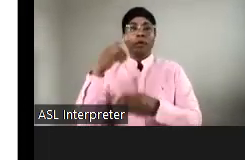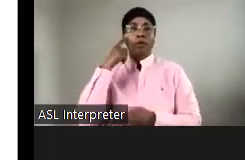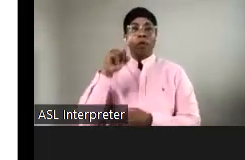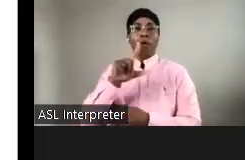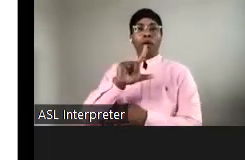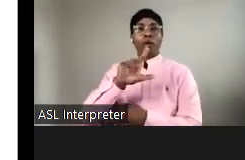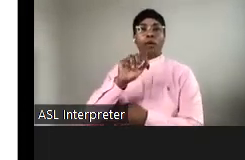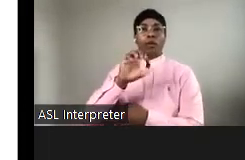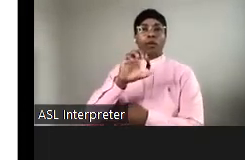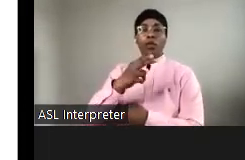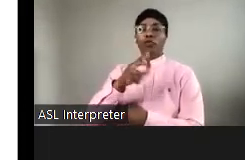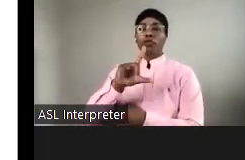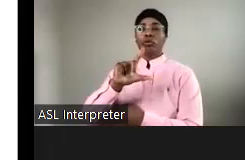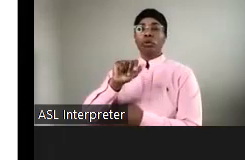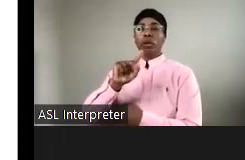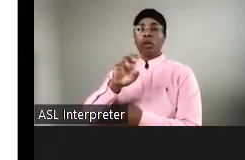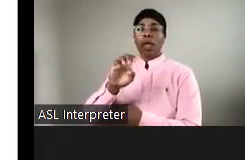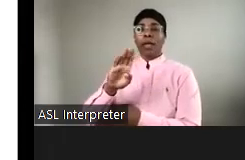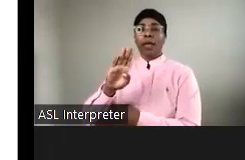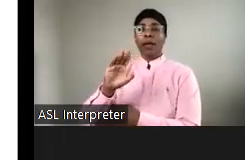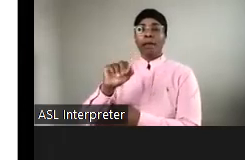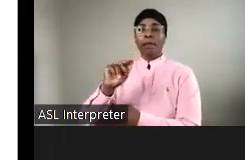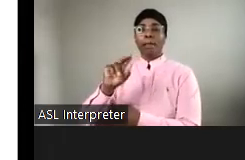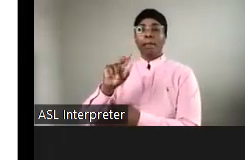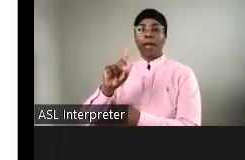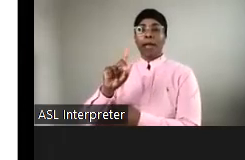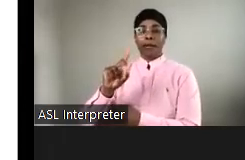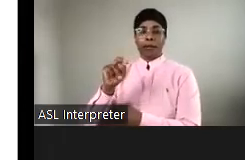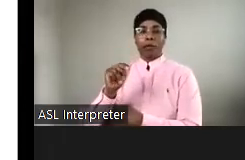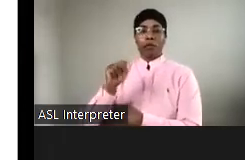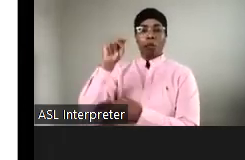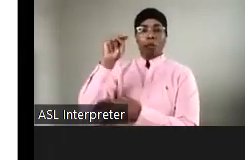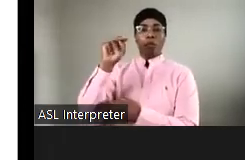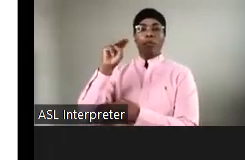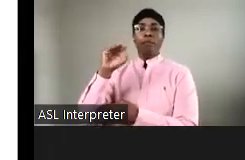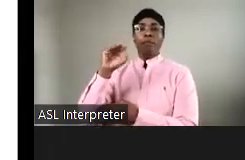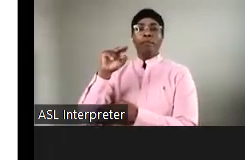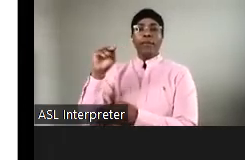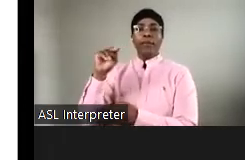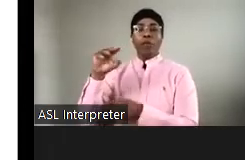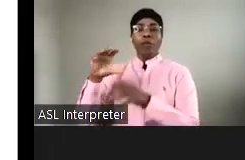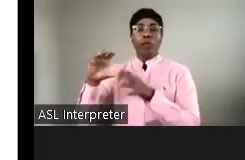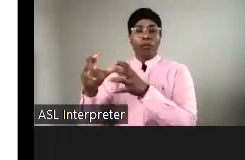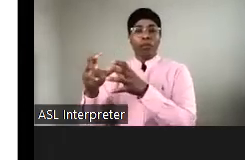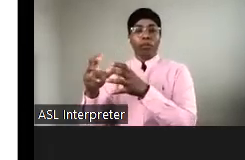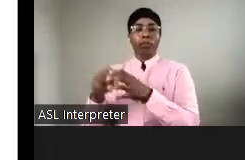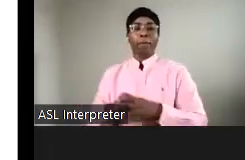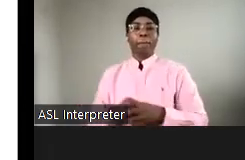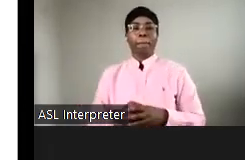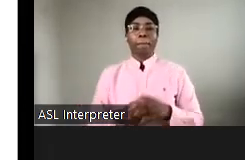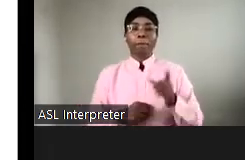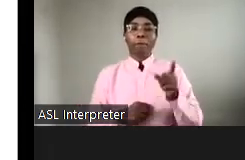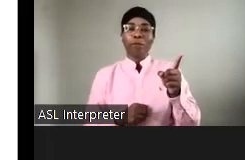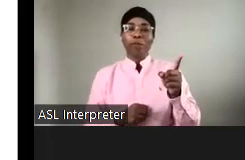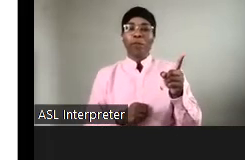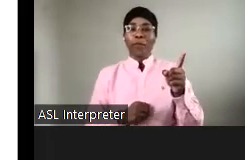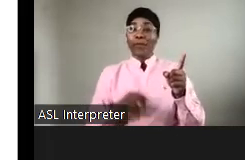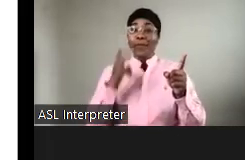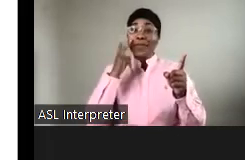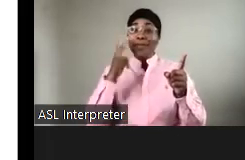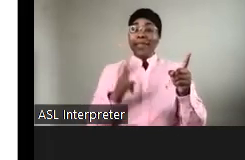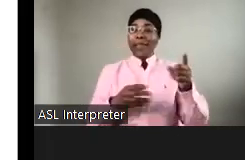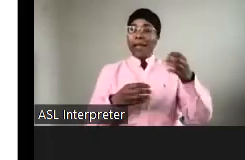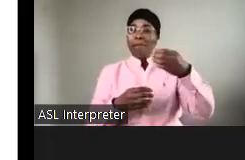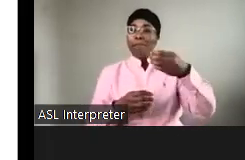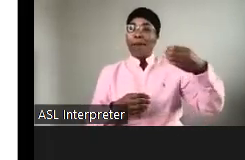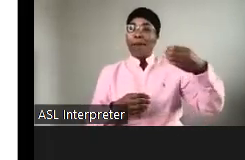Minnesota. Keith is shown here halfway through a bottle of toxic slime, which looks really